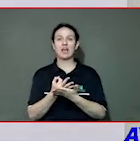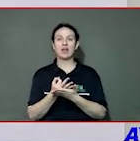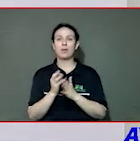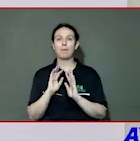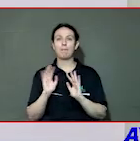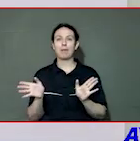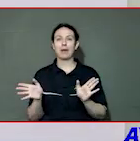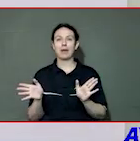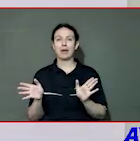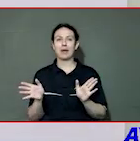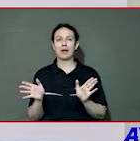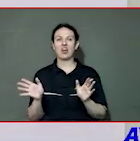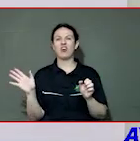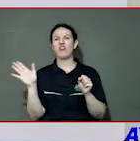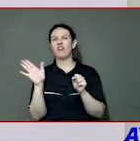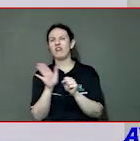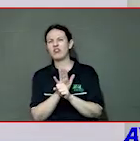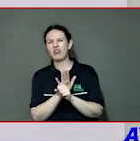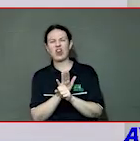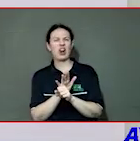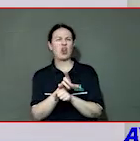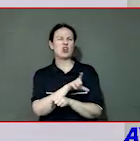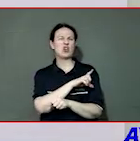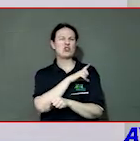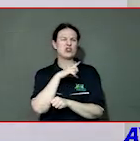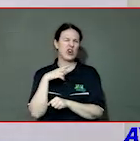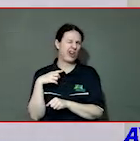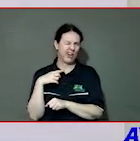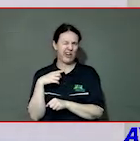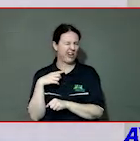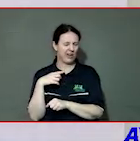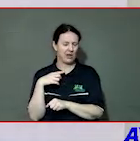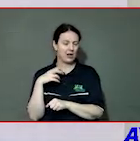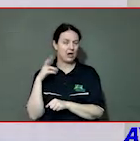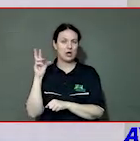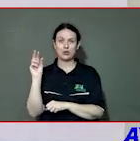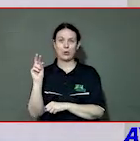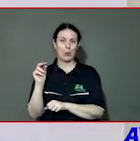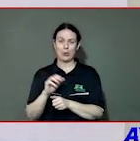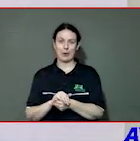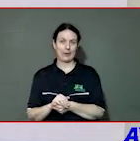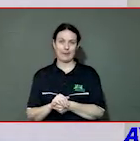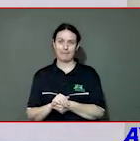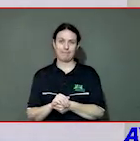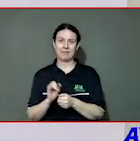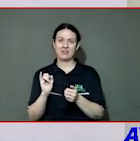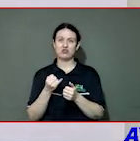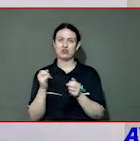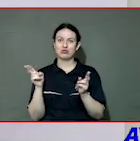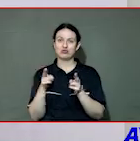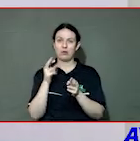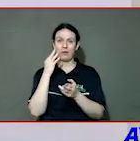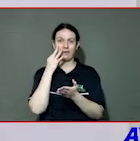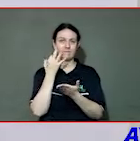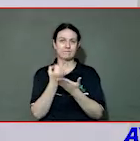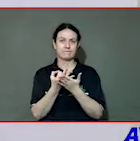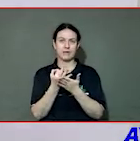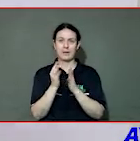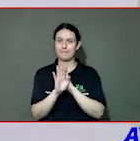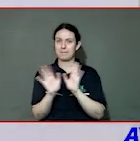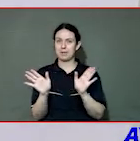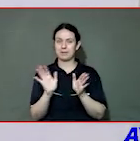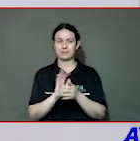I don't want all those words that you just put in to make your essay longer. Just give me the facts, please.